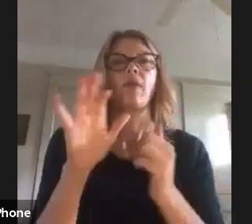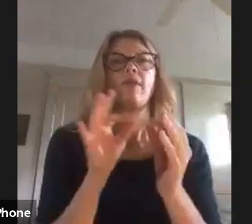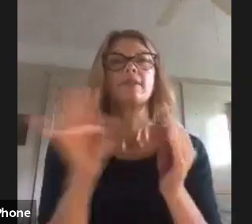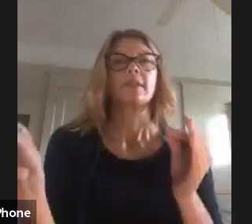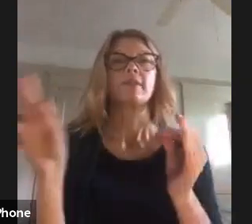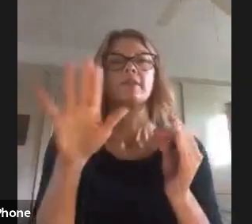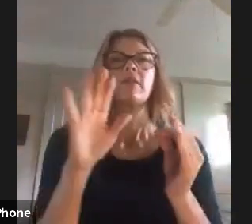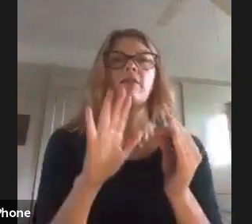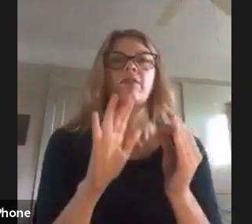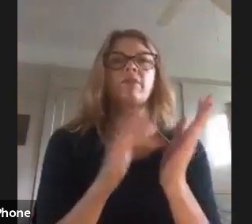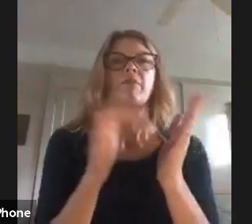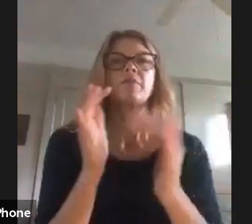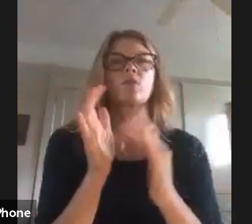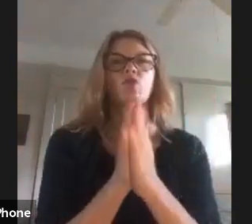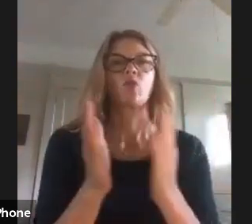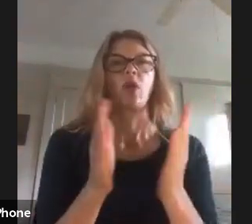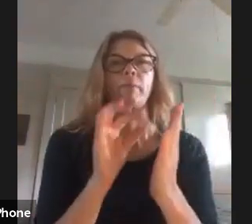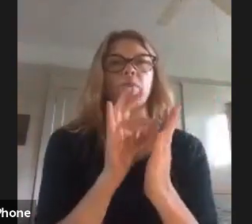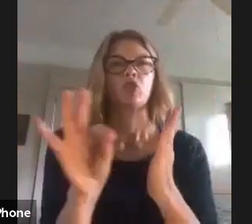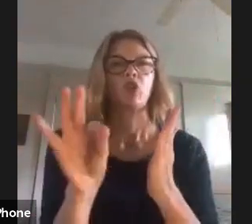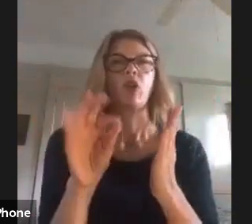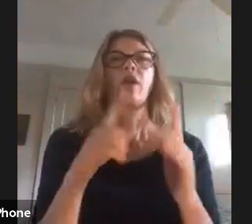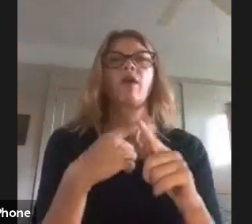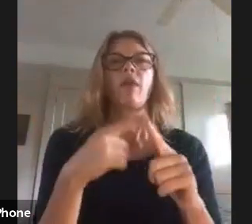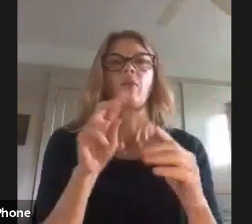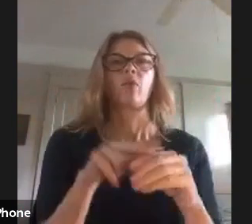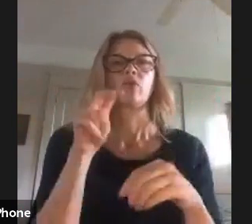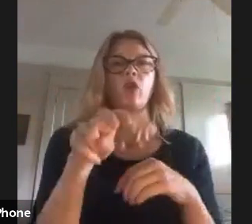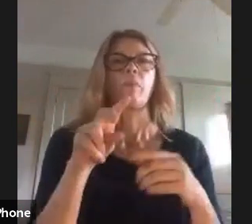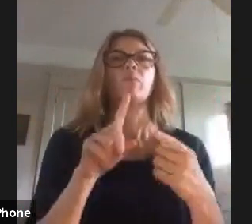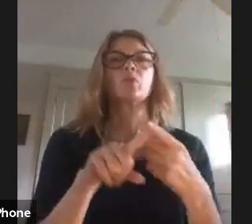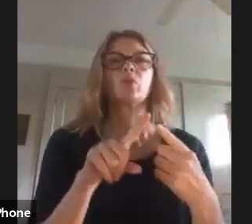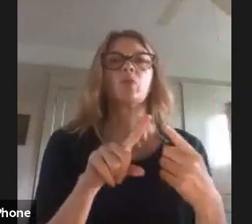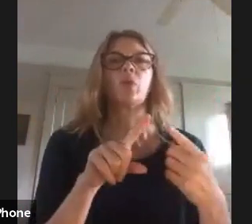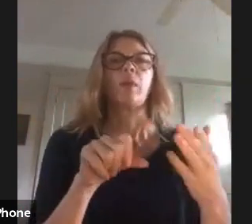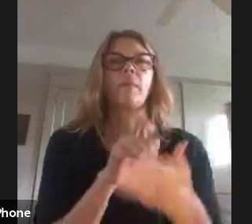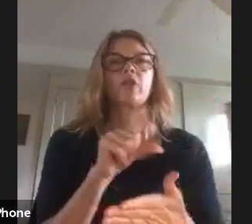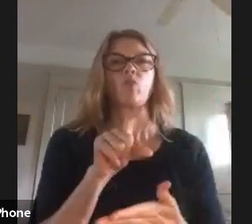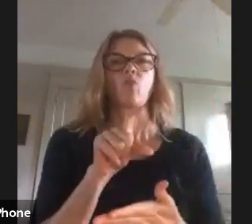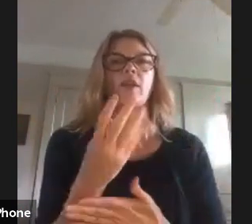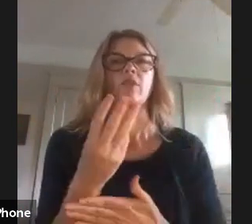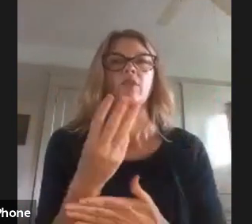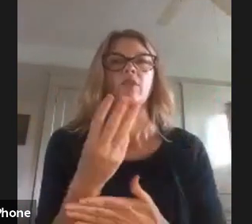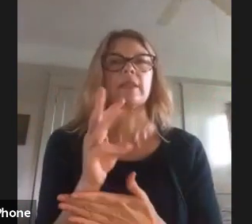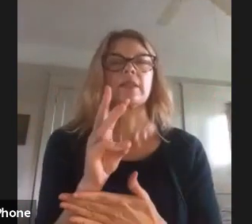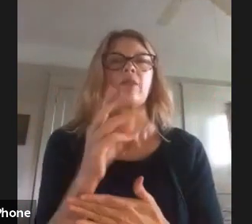scripture, and then we'll go directly to page 116 with the confession, just like we do all the time.